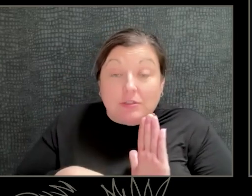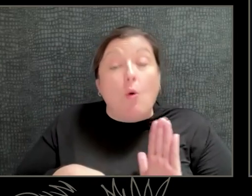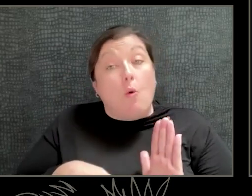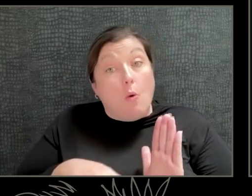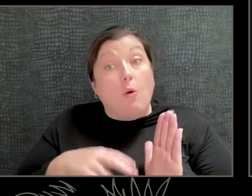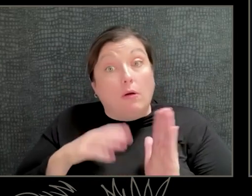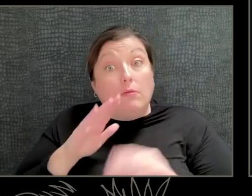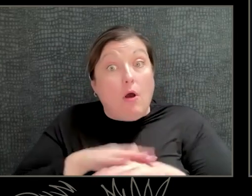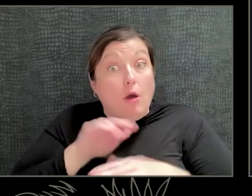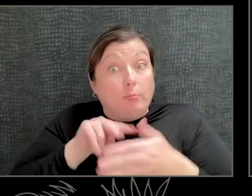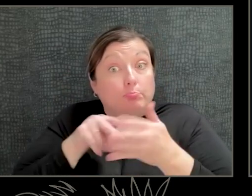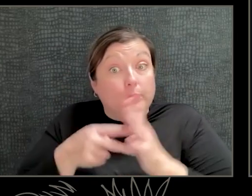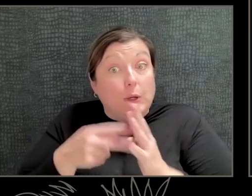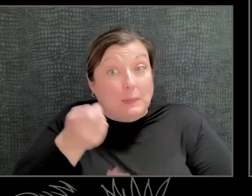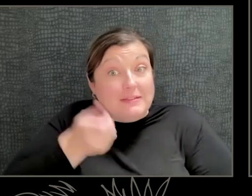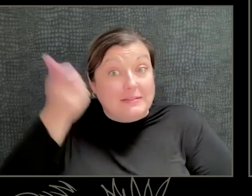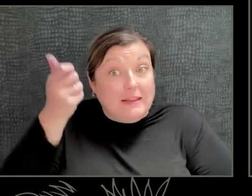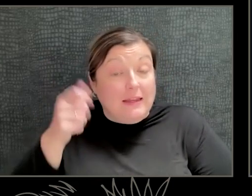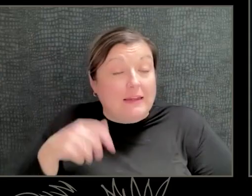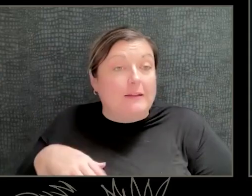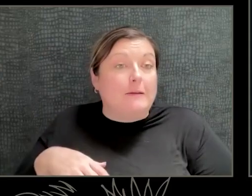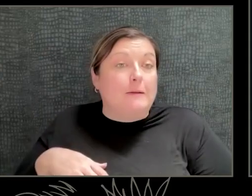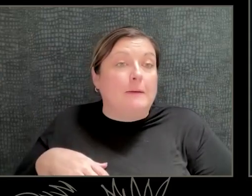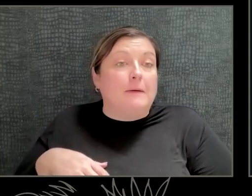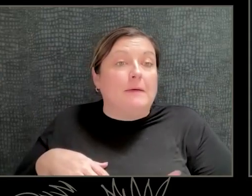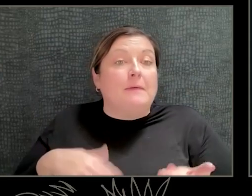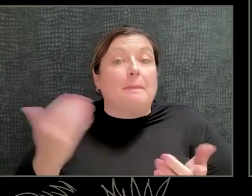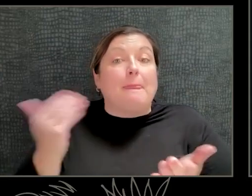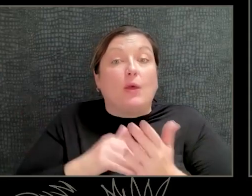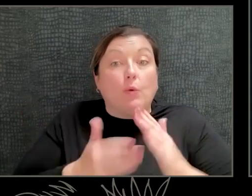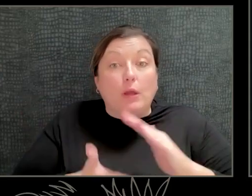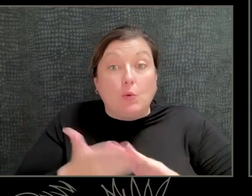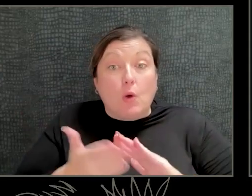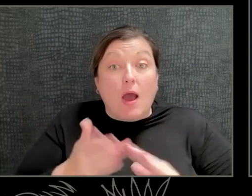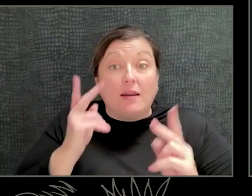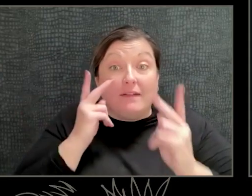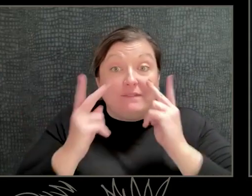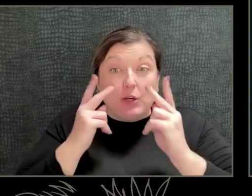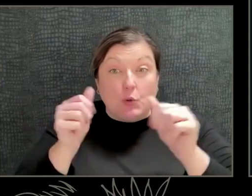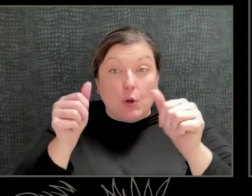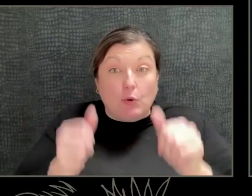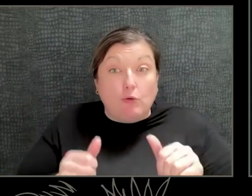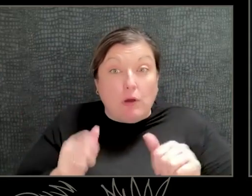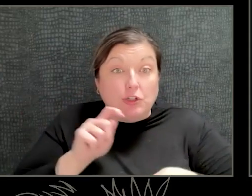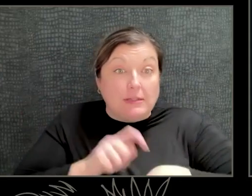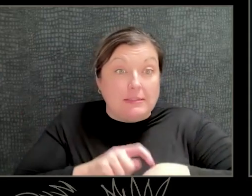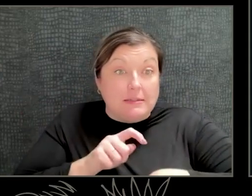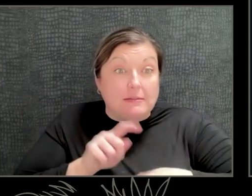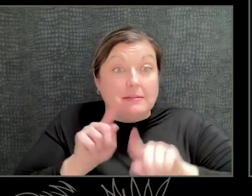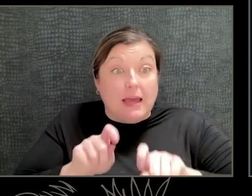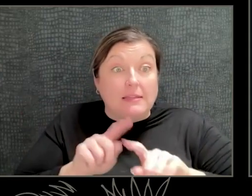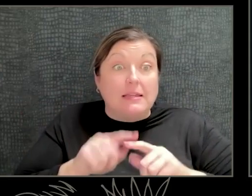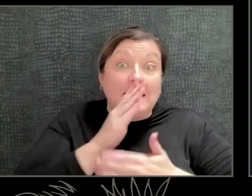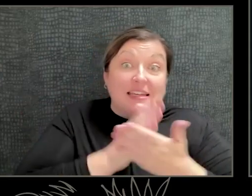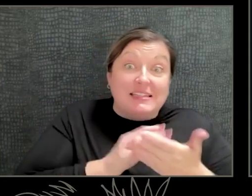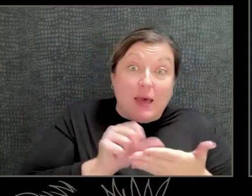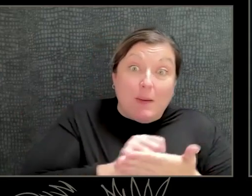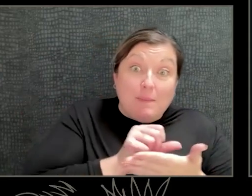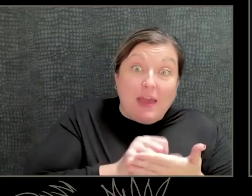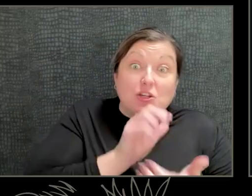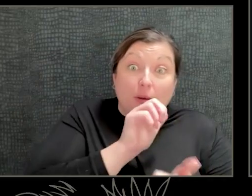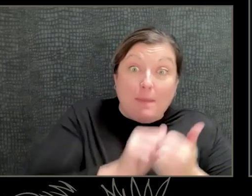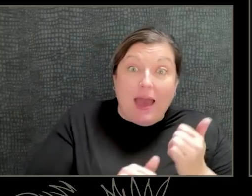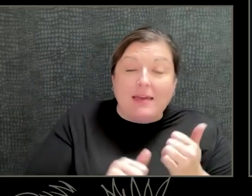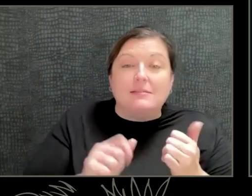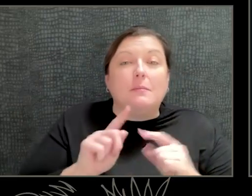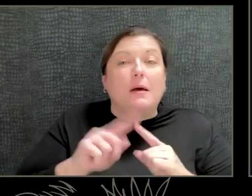it. If we rerun our visual regression tests, we will see that some pages passed, but the About page